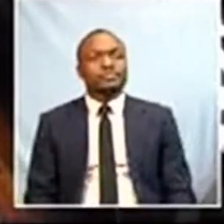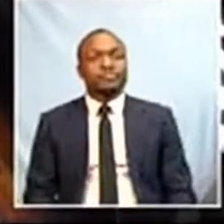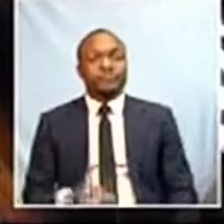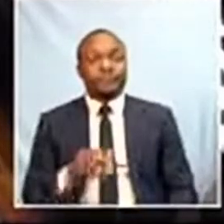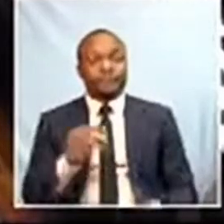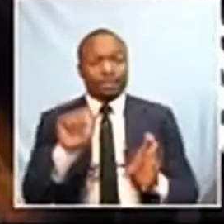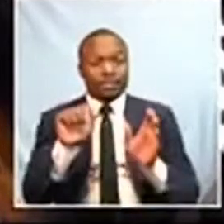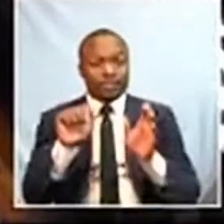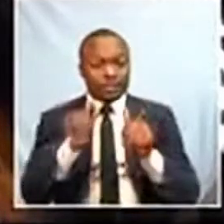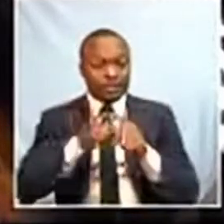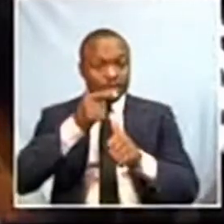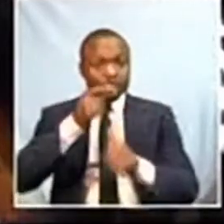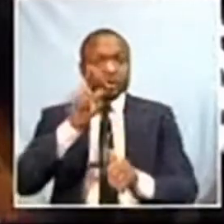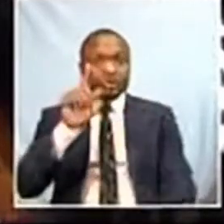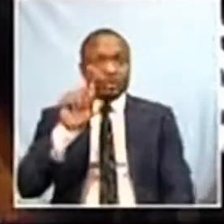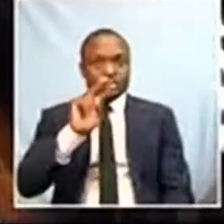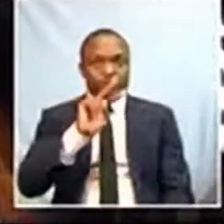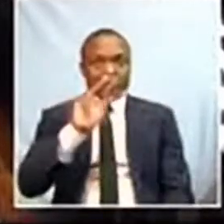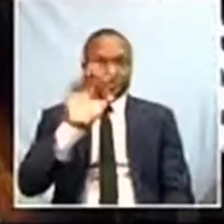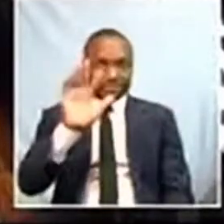April 2025.